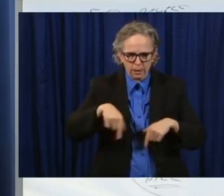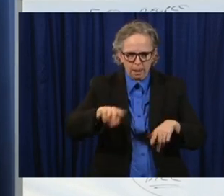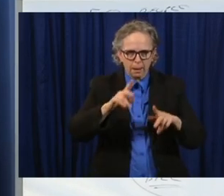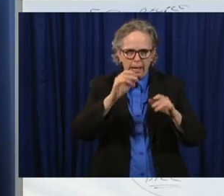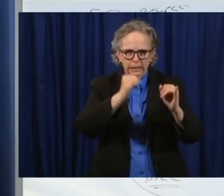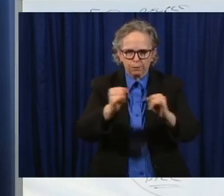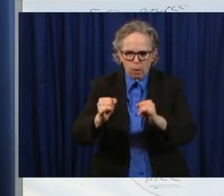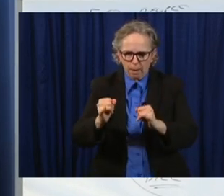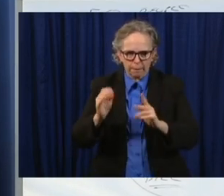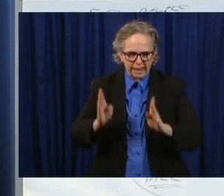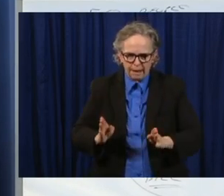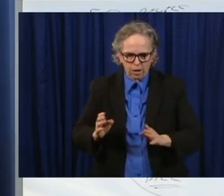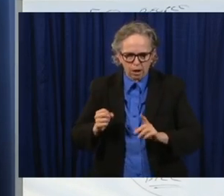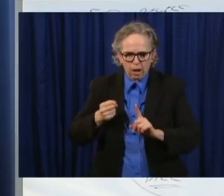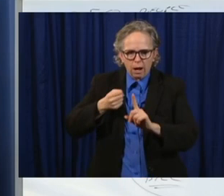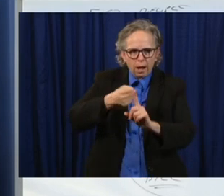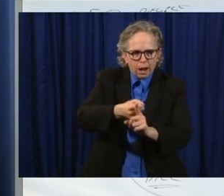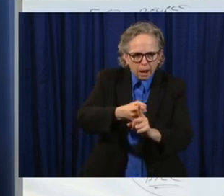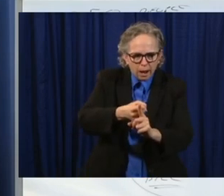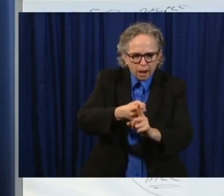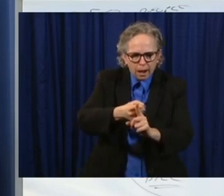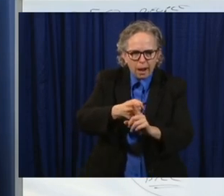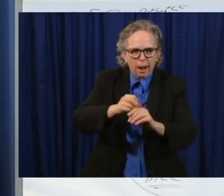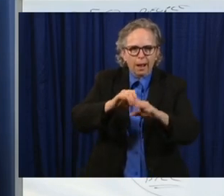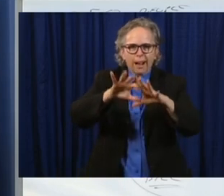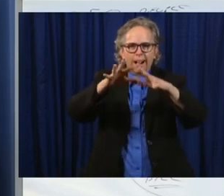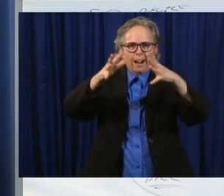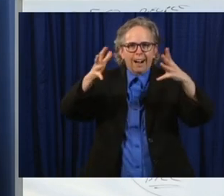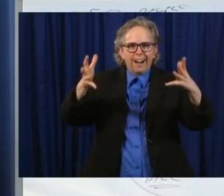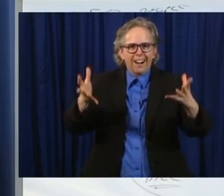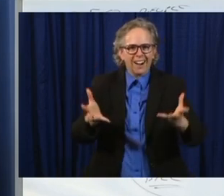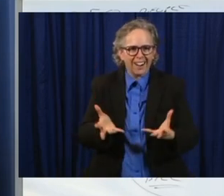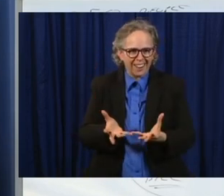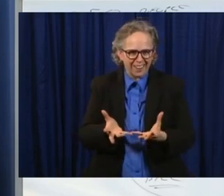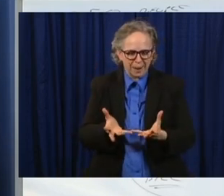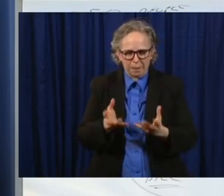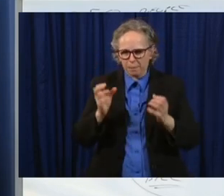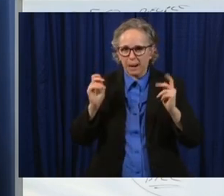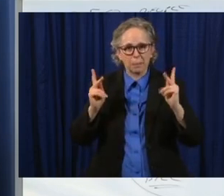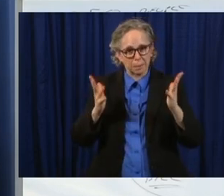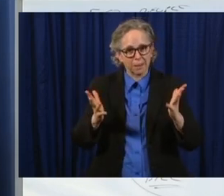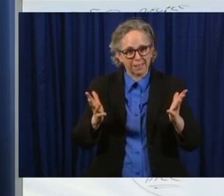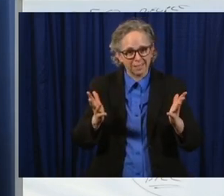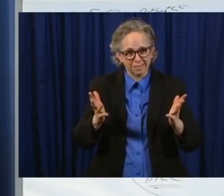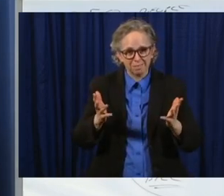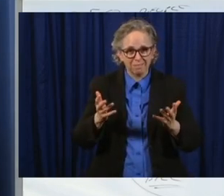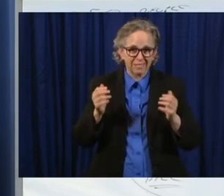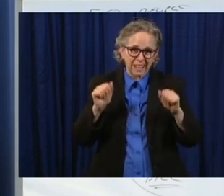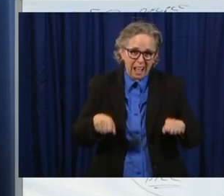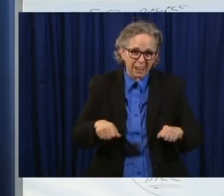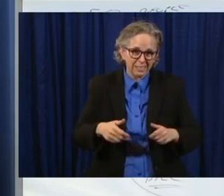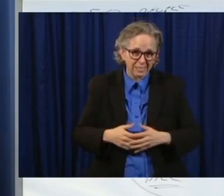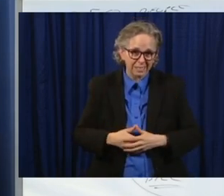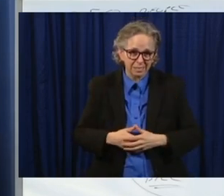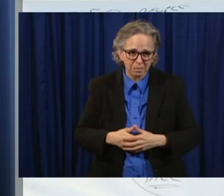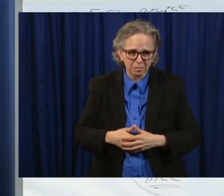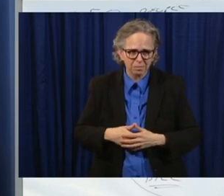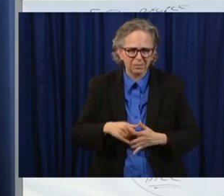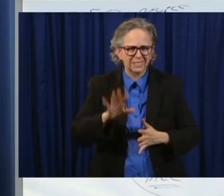family, but affects a lot of other people, or it can. And so this is where,